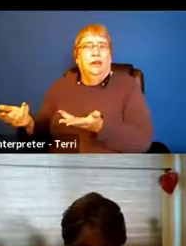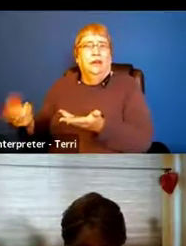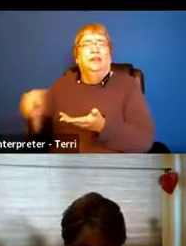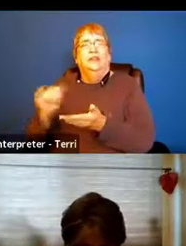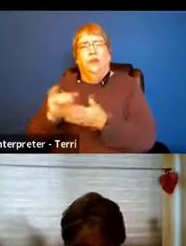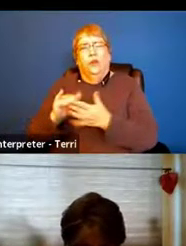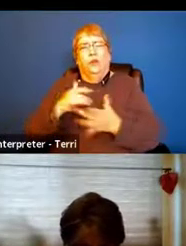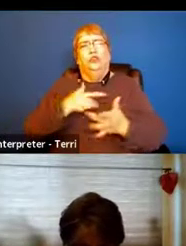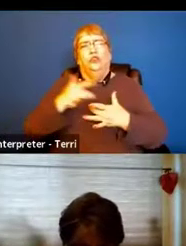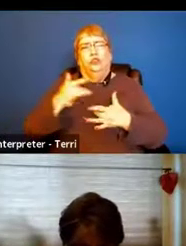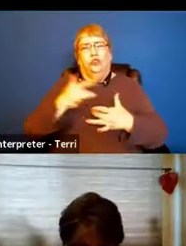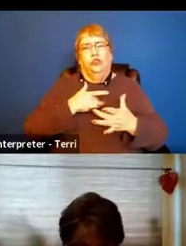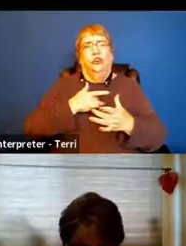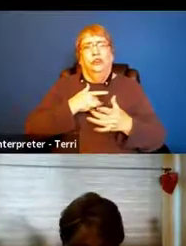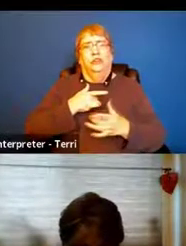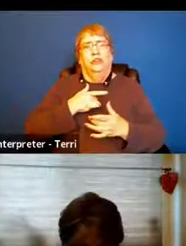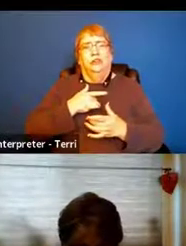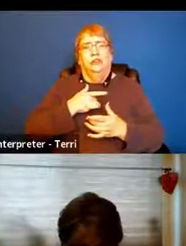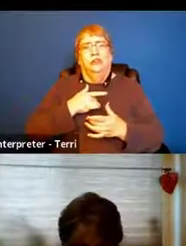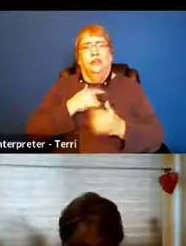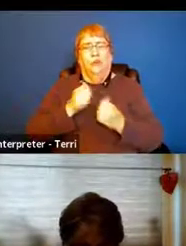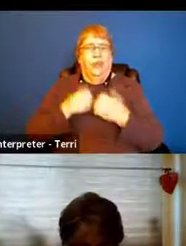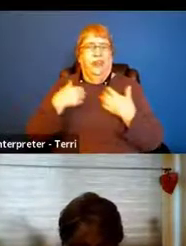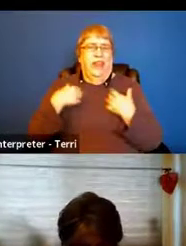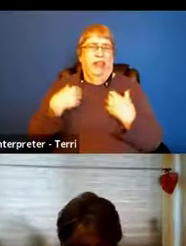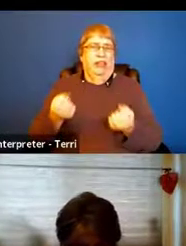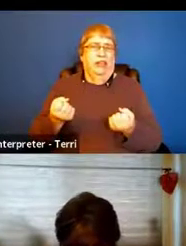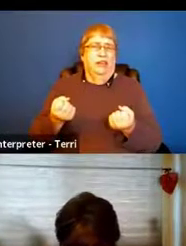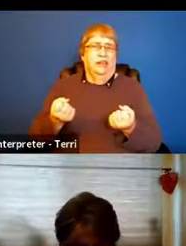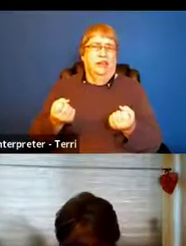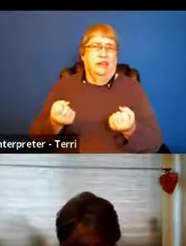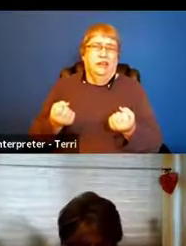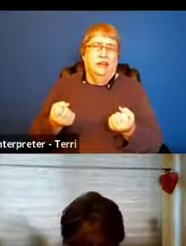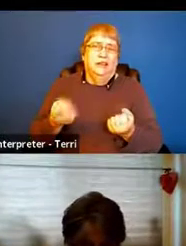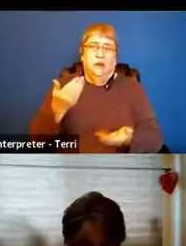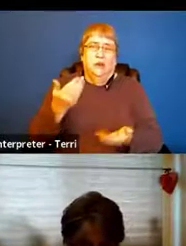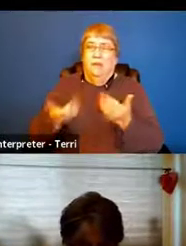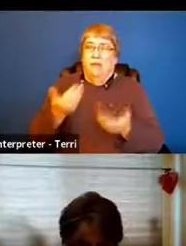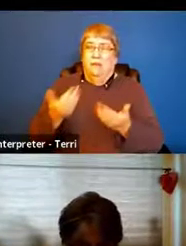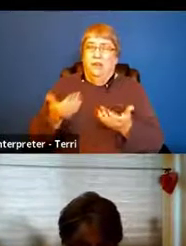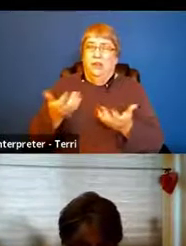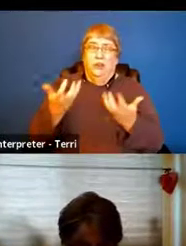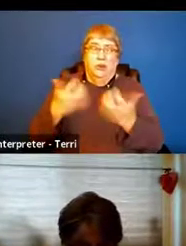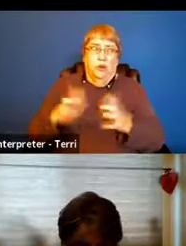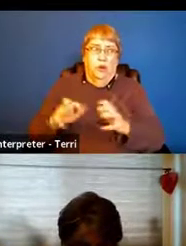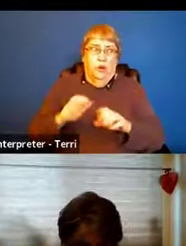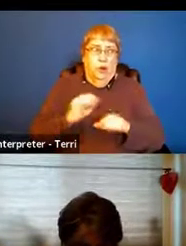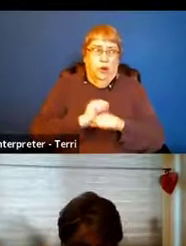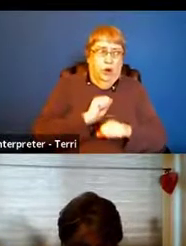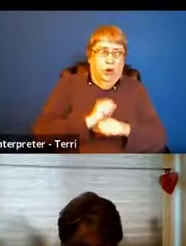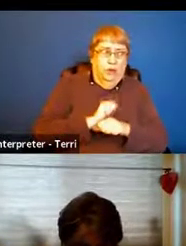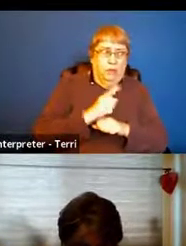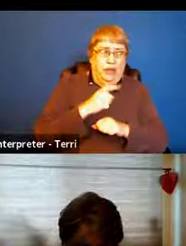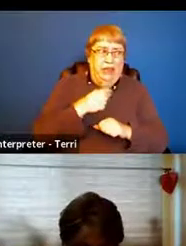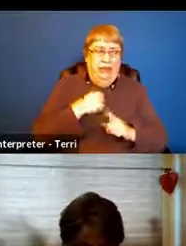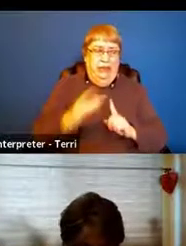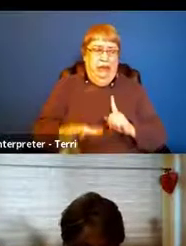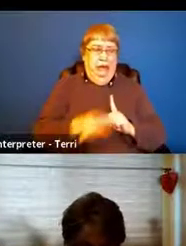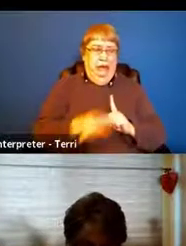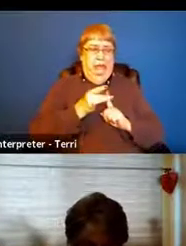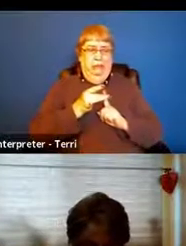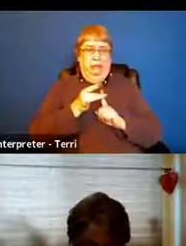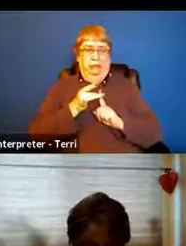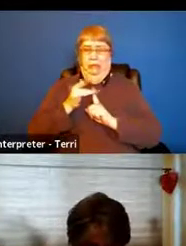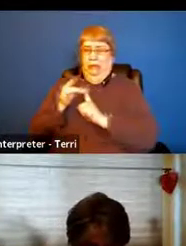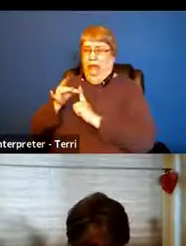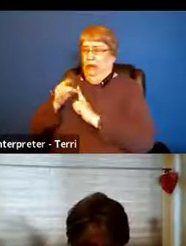concerns, as Rebecca mentioned, with health concerns. So maybe not wanting to go back to work, fear of contracting the illness and or maybe